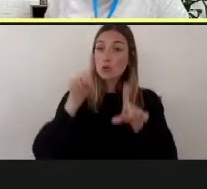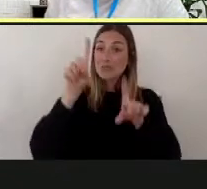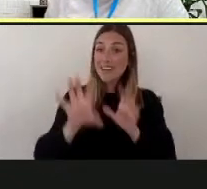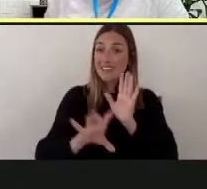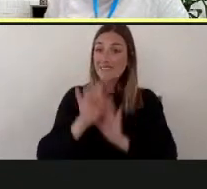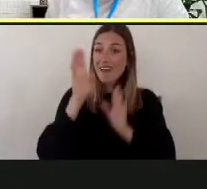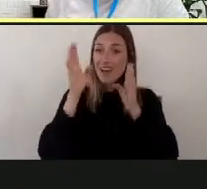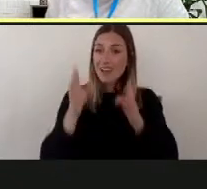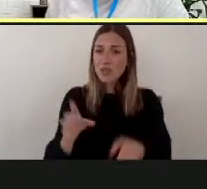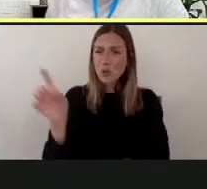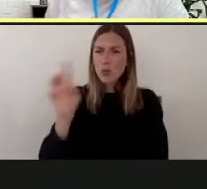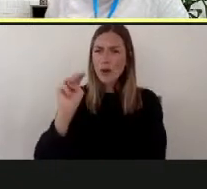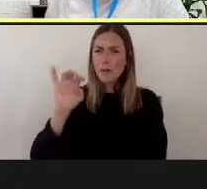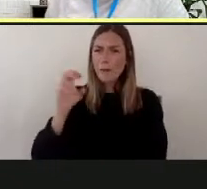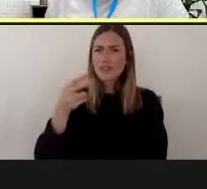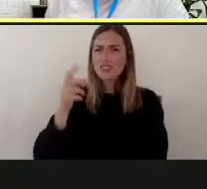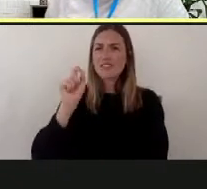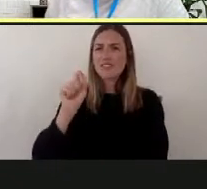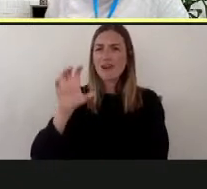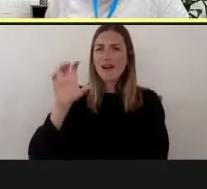at